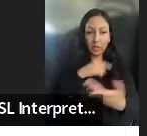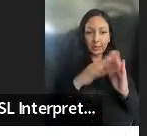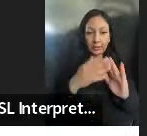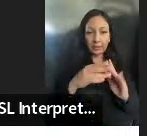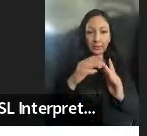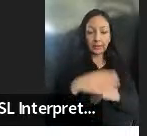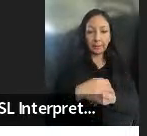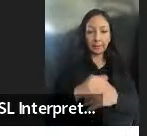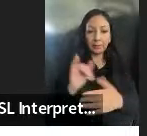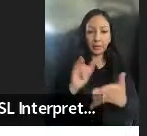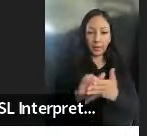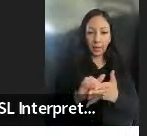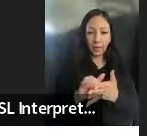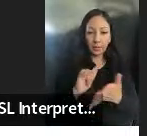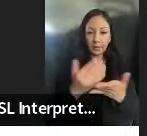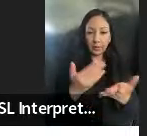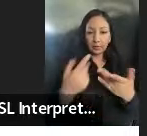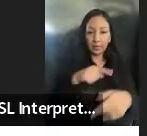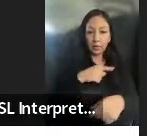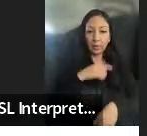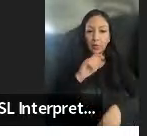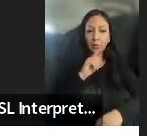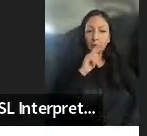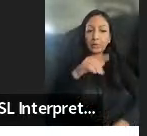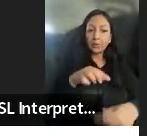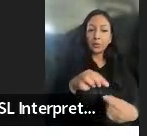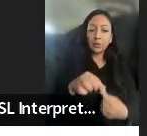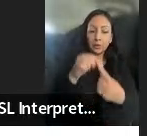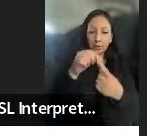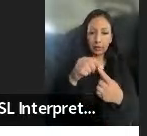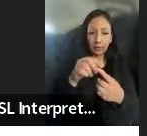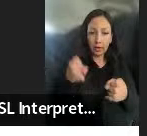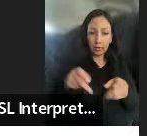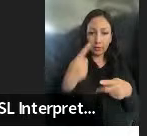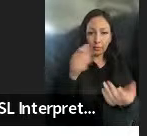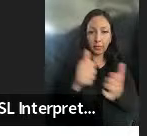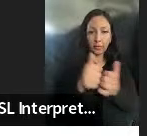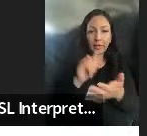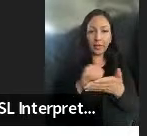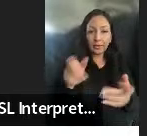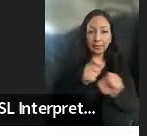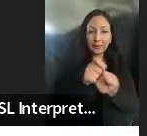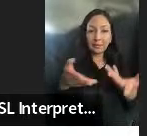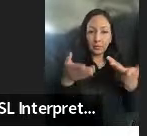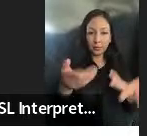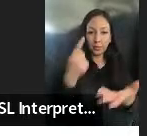That's something that we're taking the unique opportunity with this particular proposal to do.